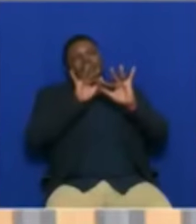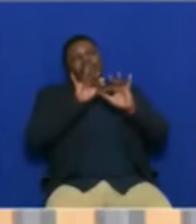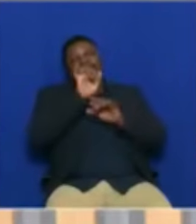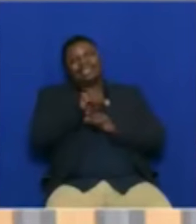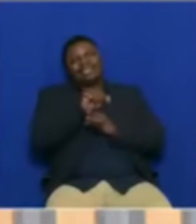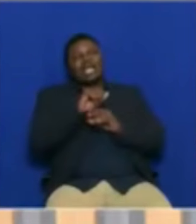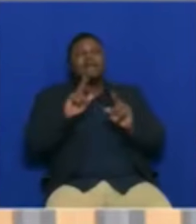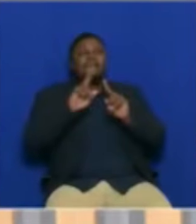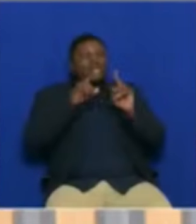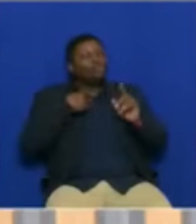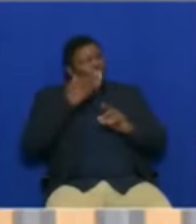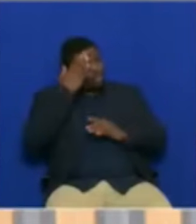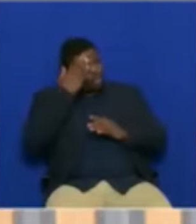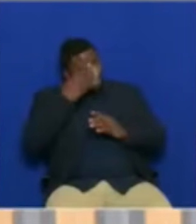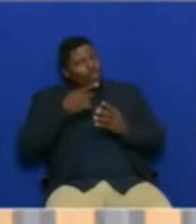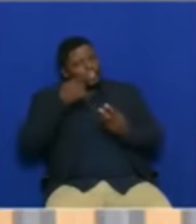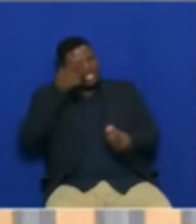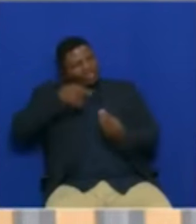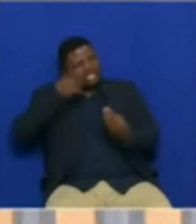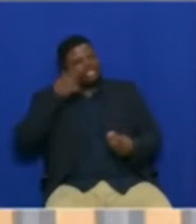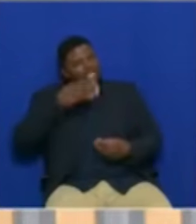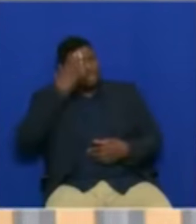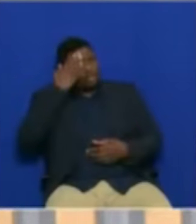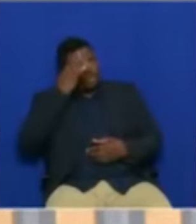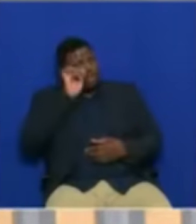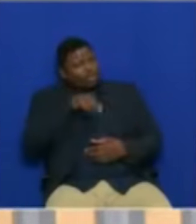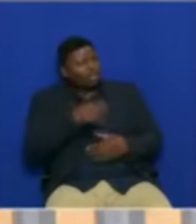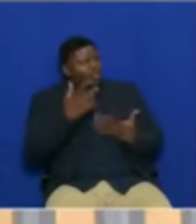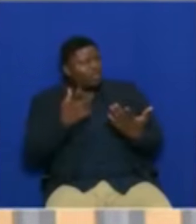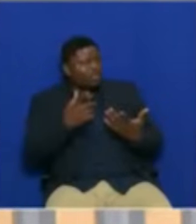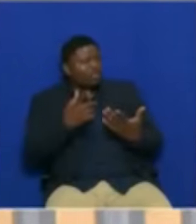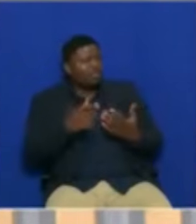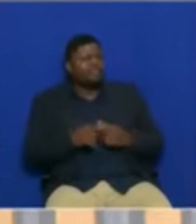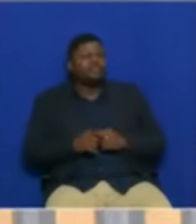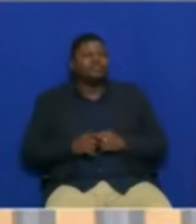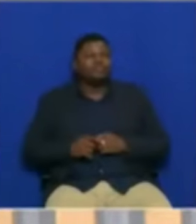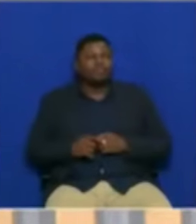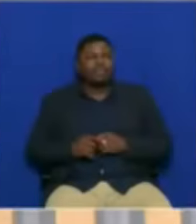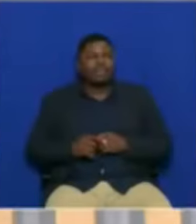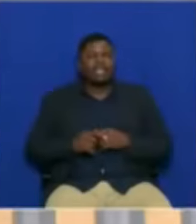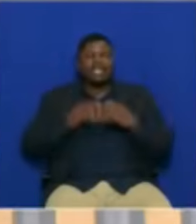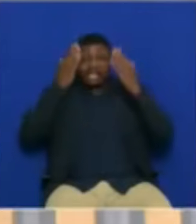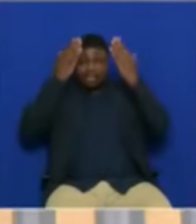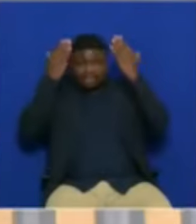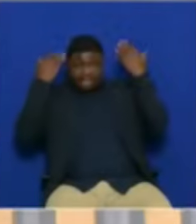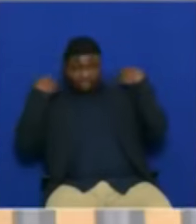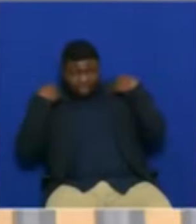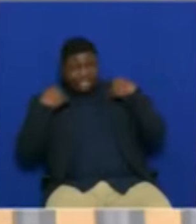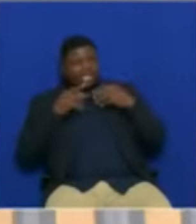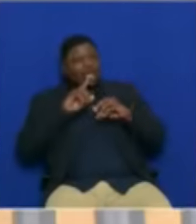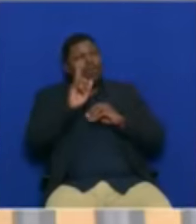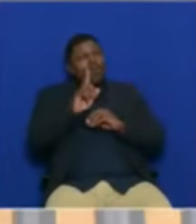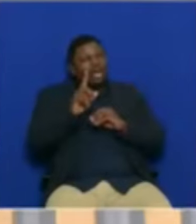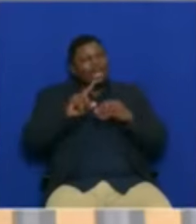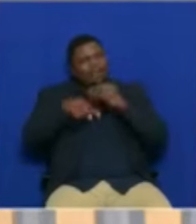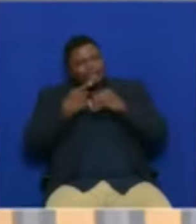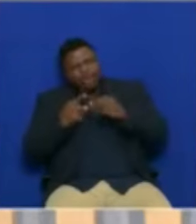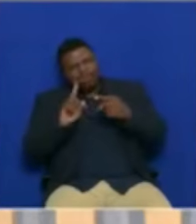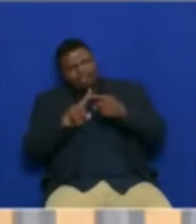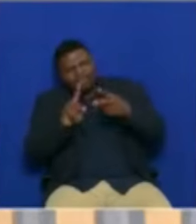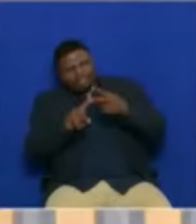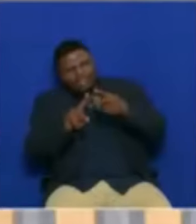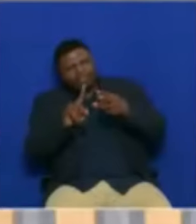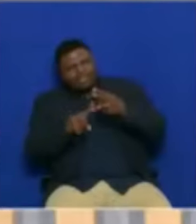read. The magistrate keeps saying, but what about this? What about that? And your prosecutor says,